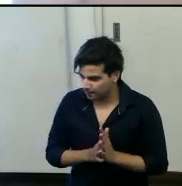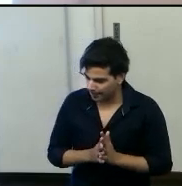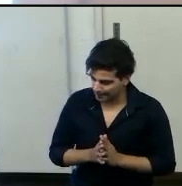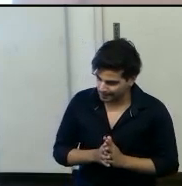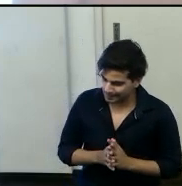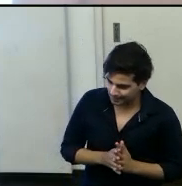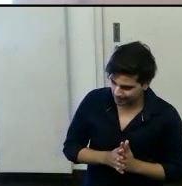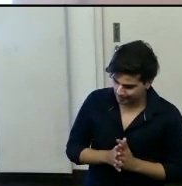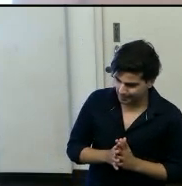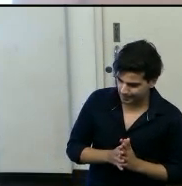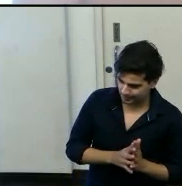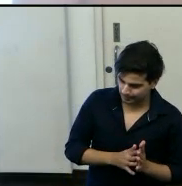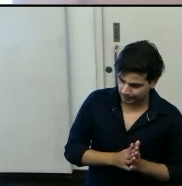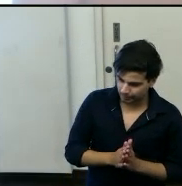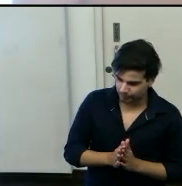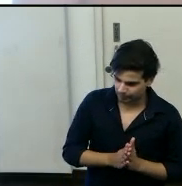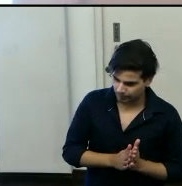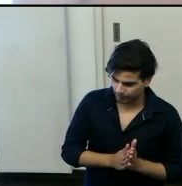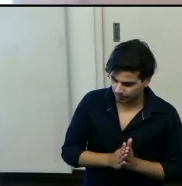he says